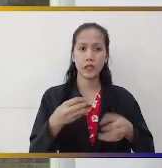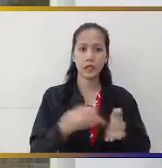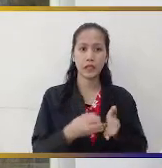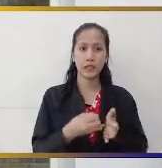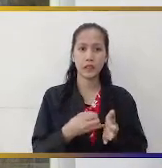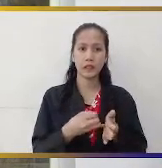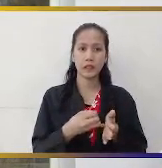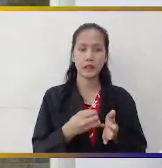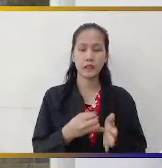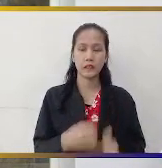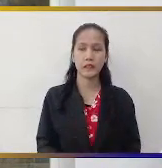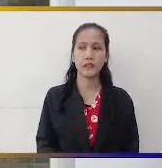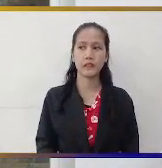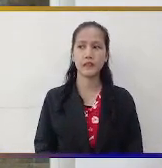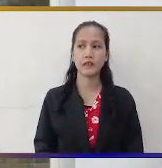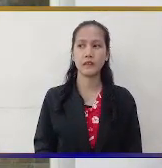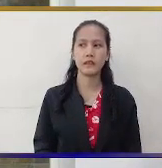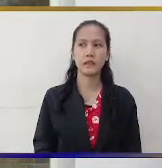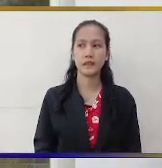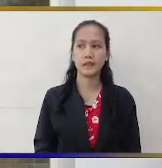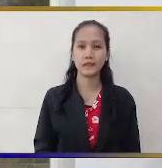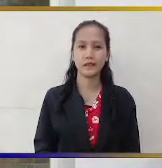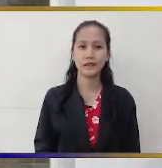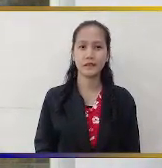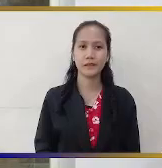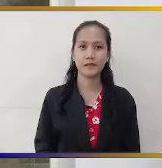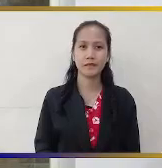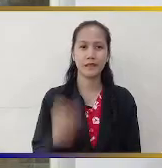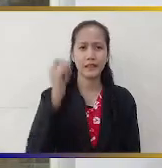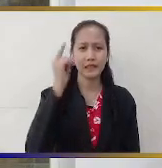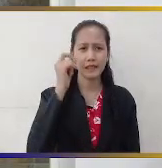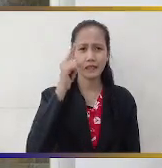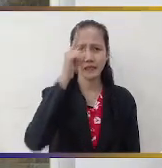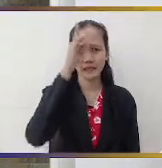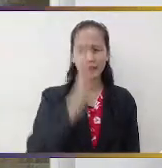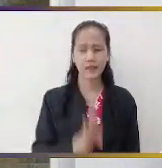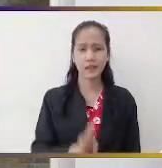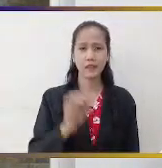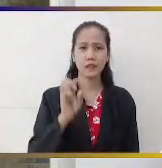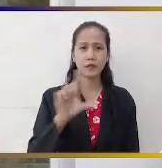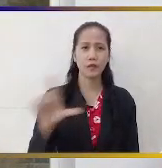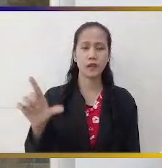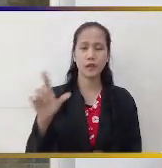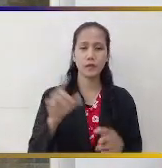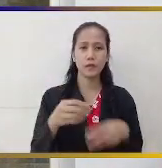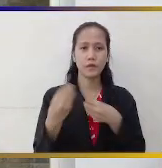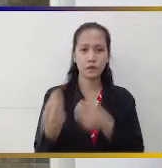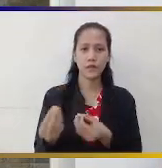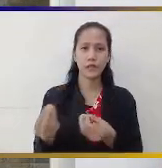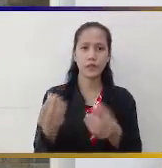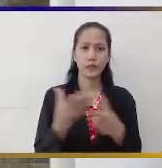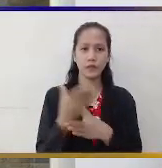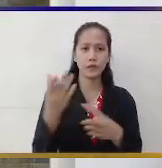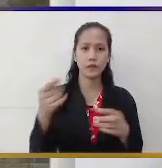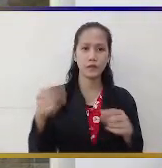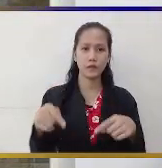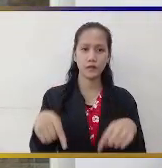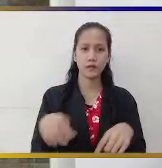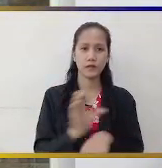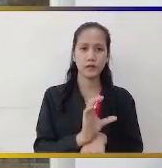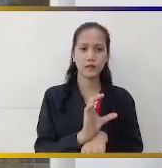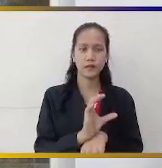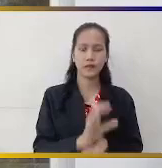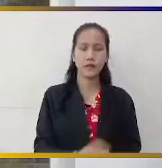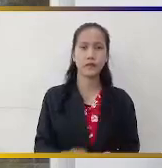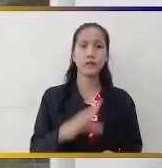the church doesn't really even need your money. God will provide for this great church. You need to give your money. Amen.